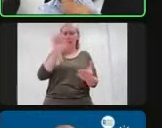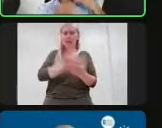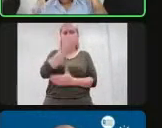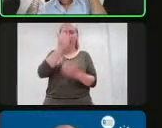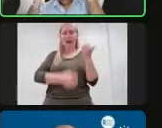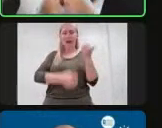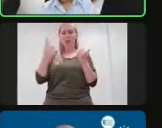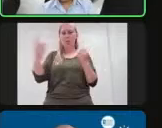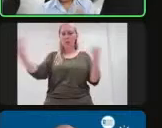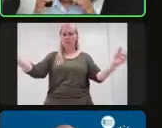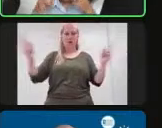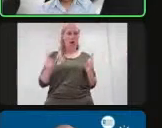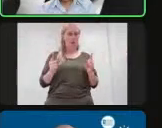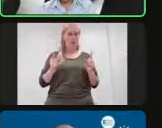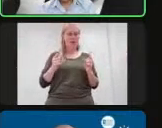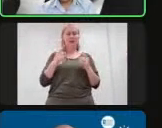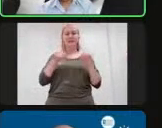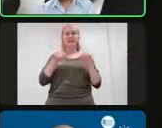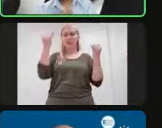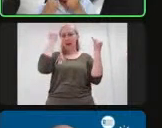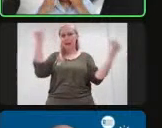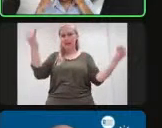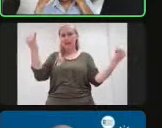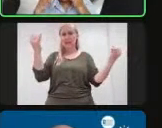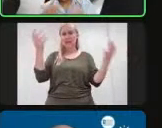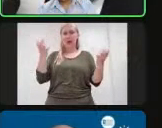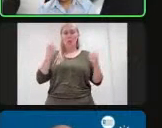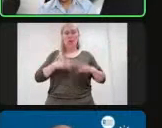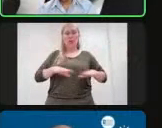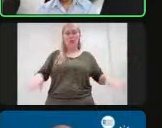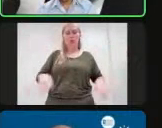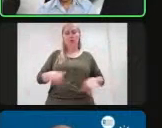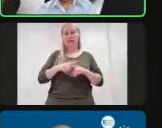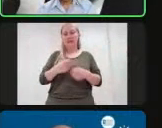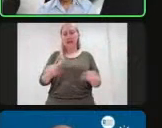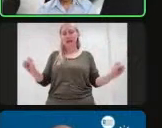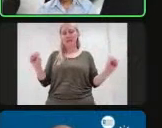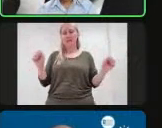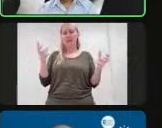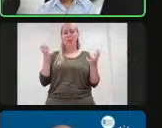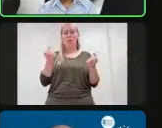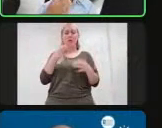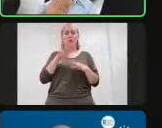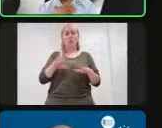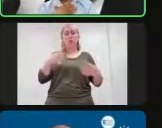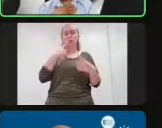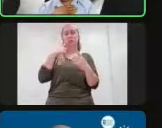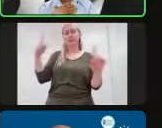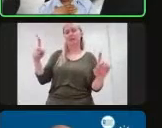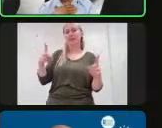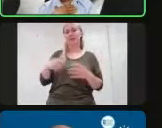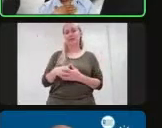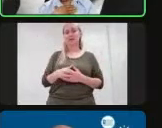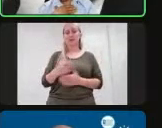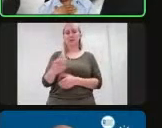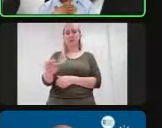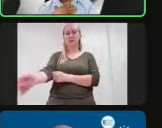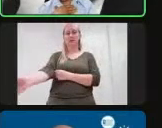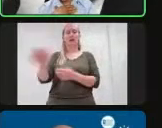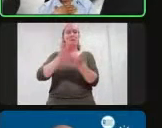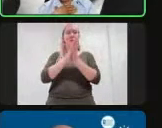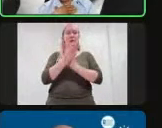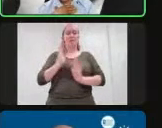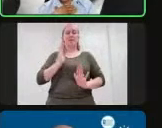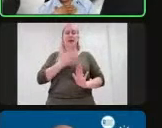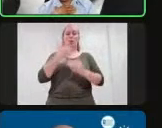the idea that they want their children safe, they want the children to do well. It becomes our responsibility